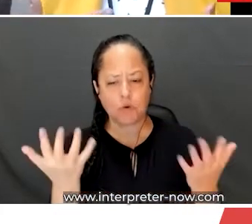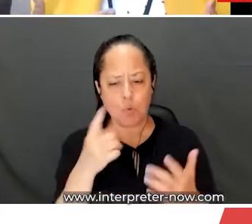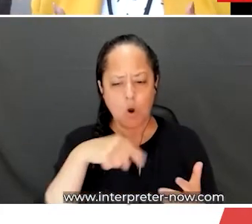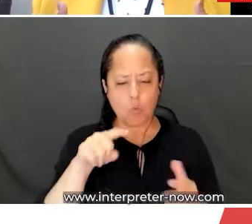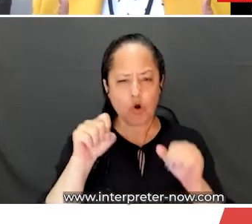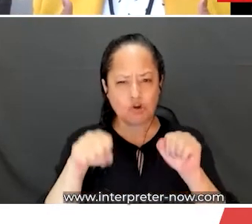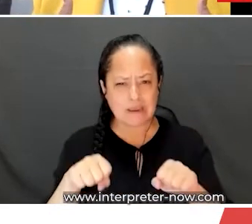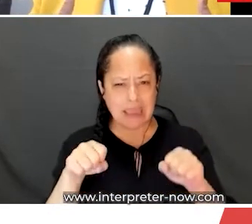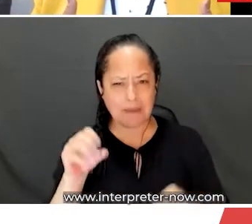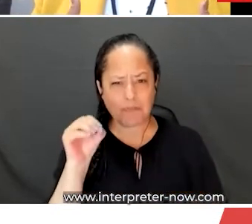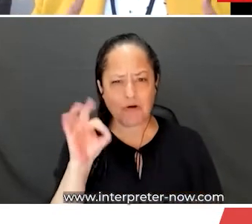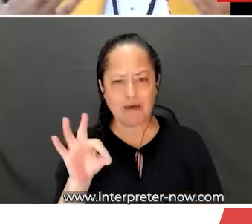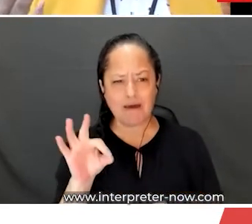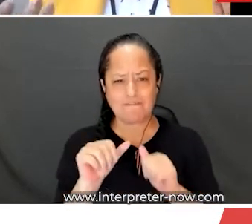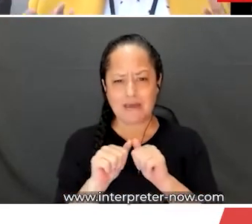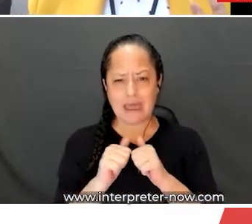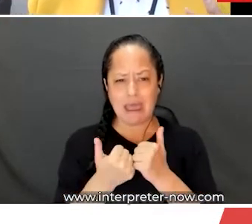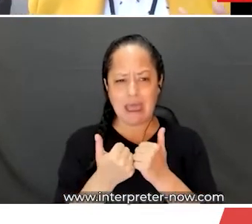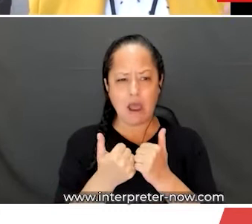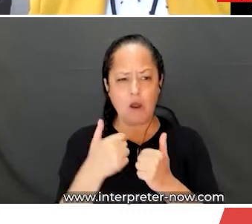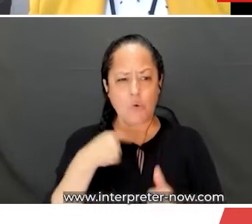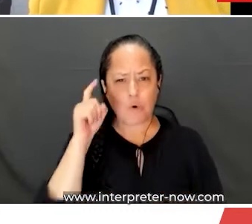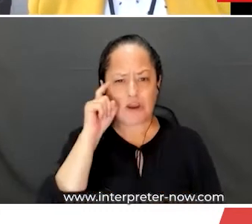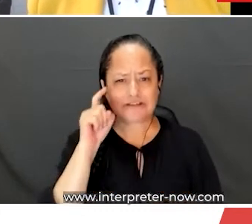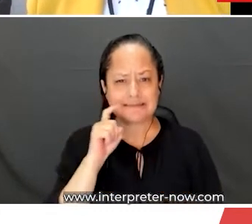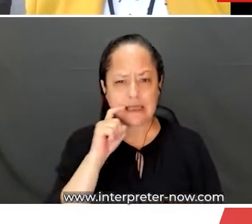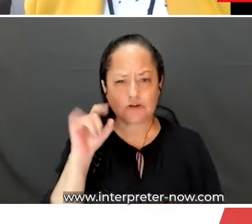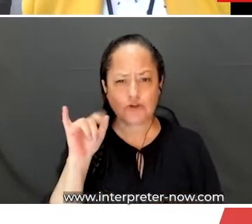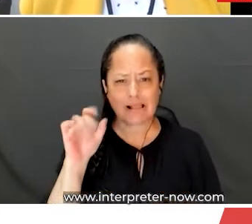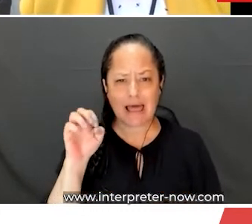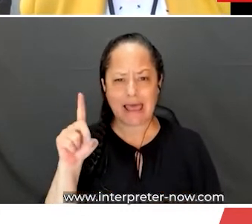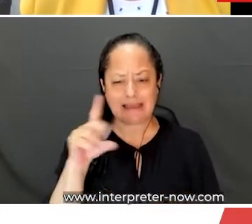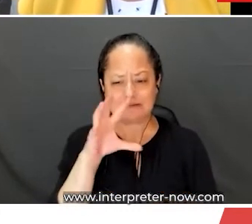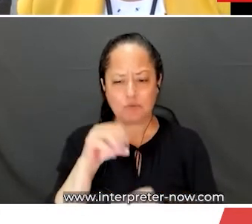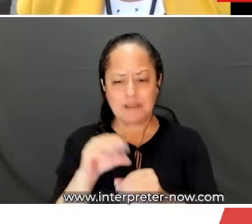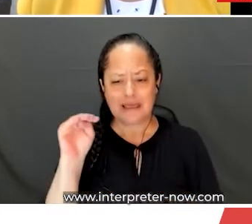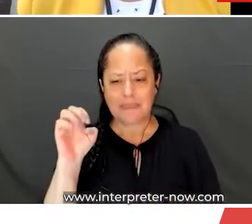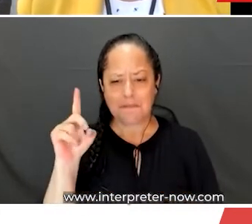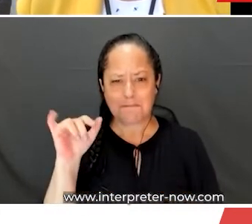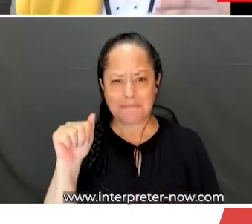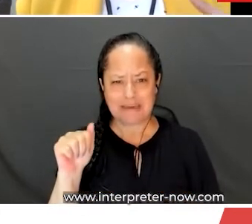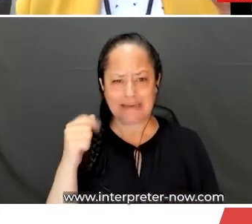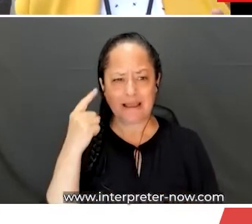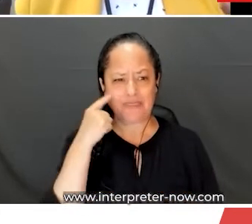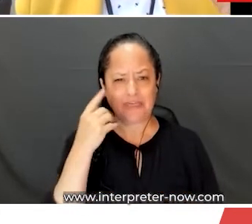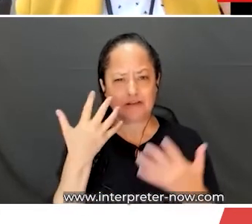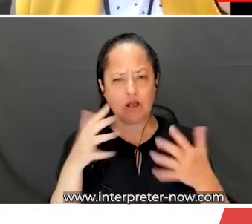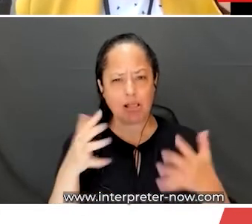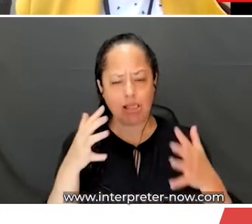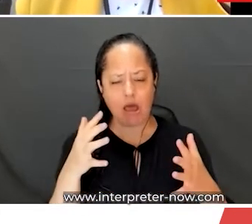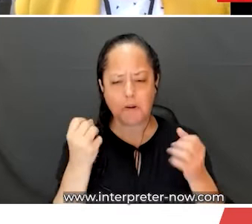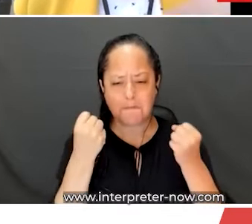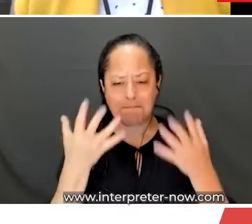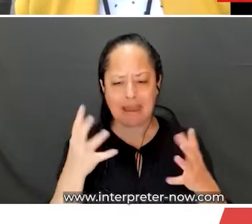of and how we are sexualized truly in the media. And so I think there's already a lot of